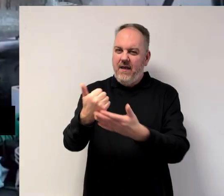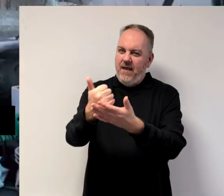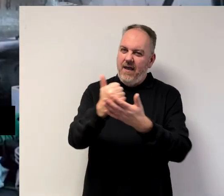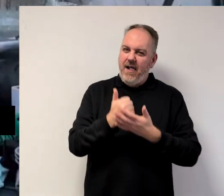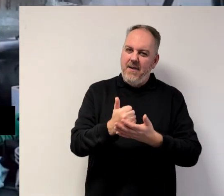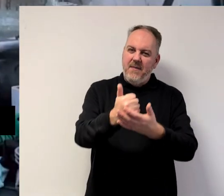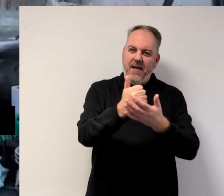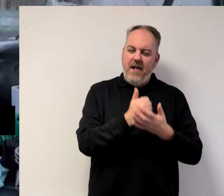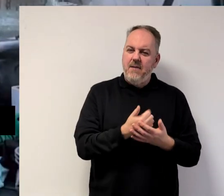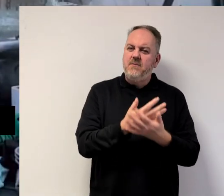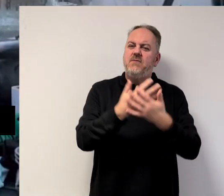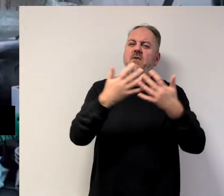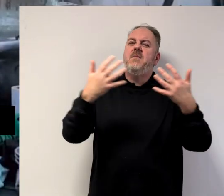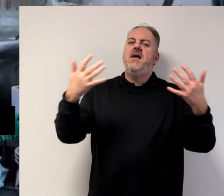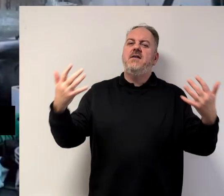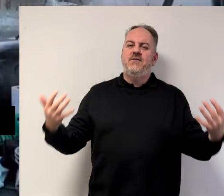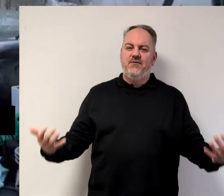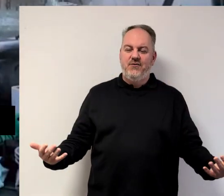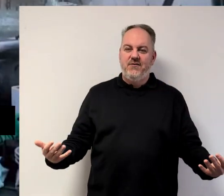There's the Caledonian,